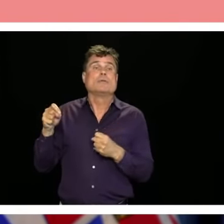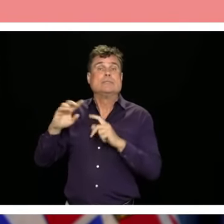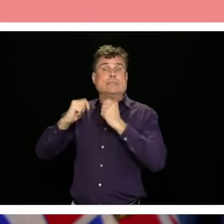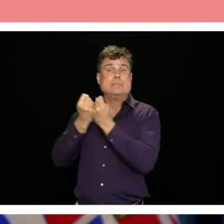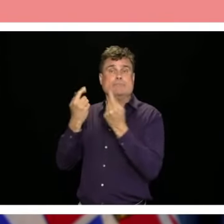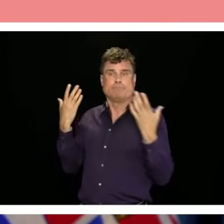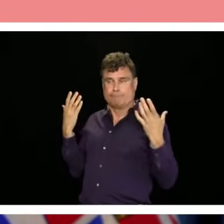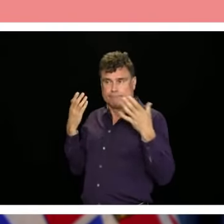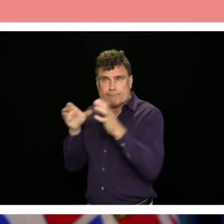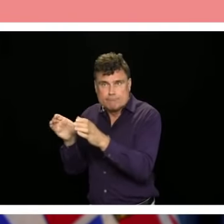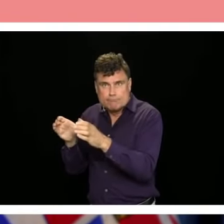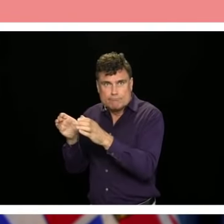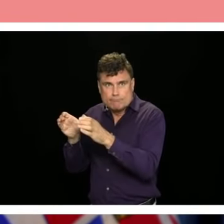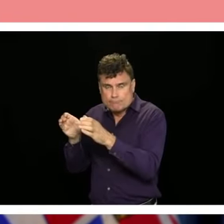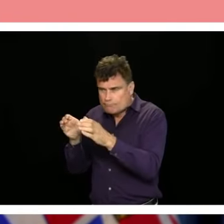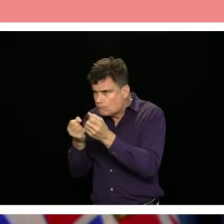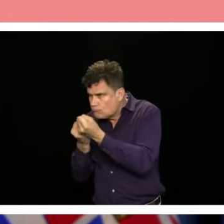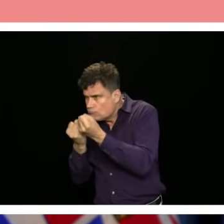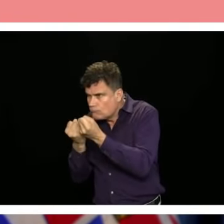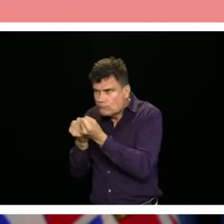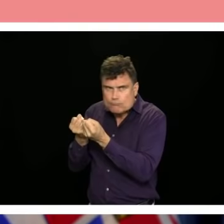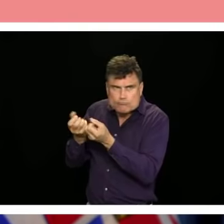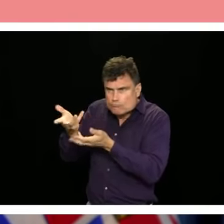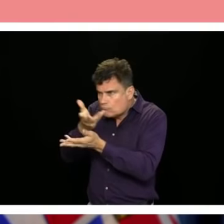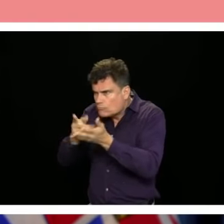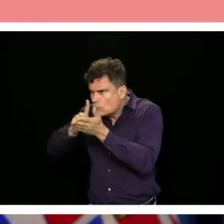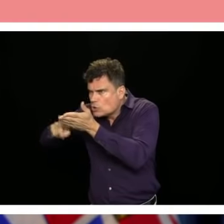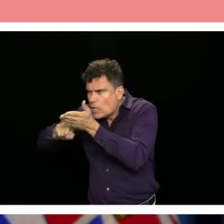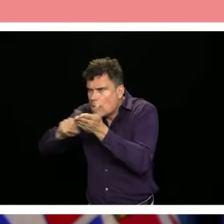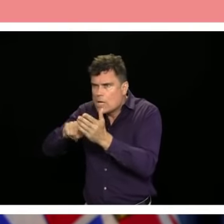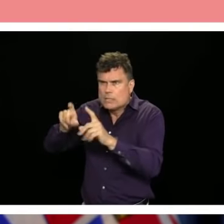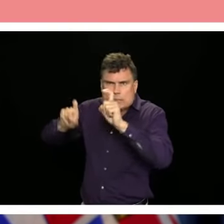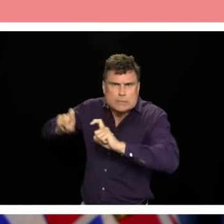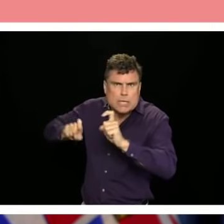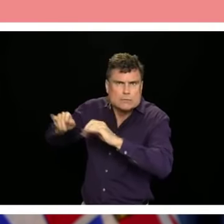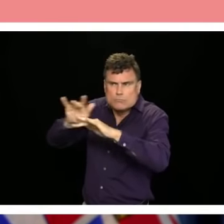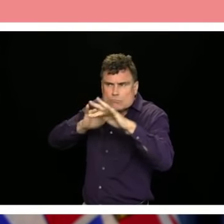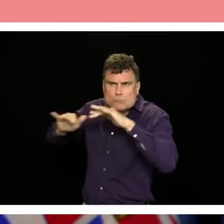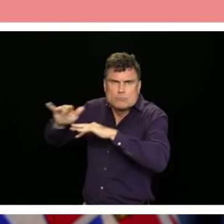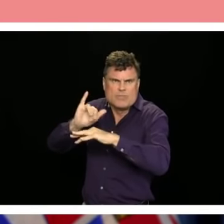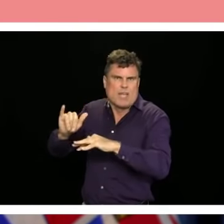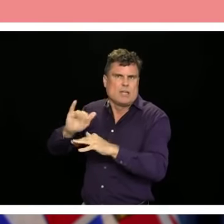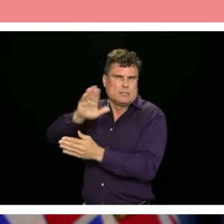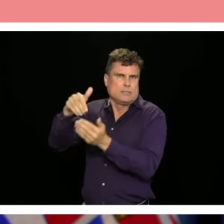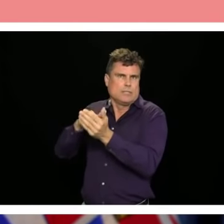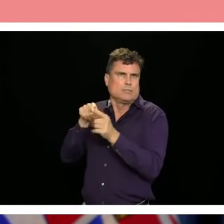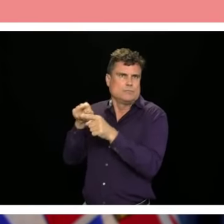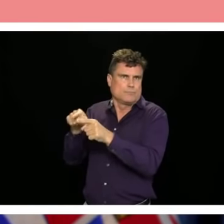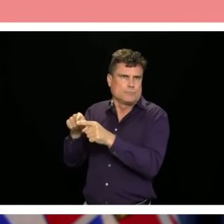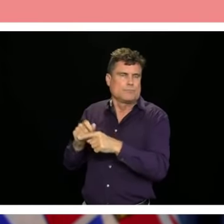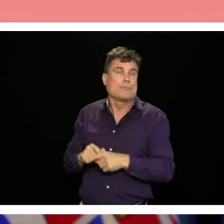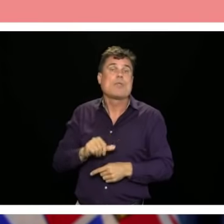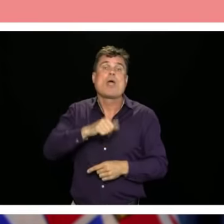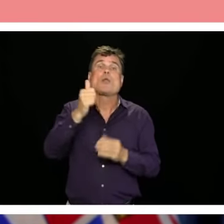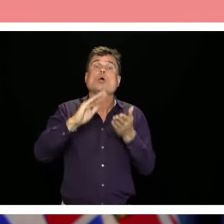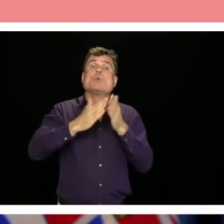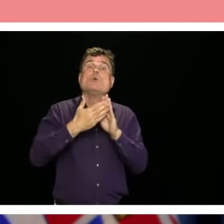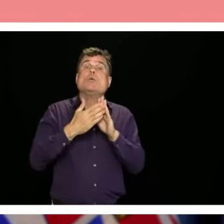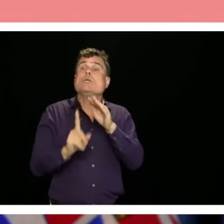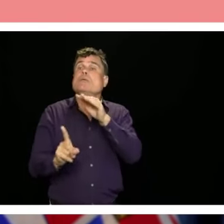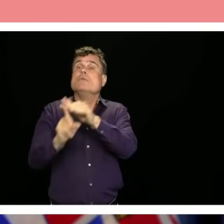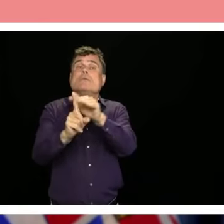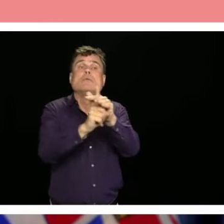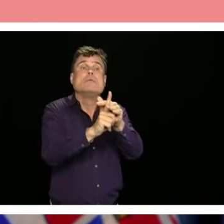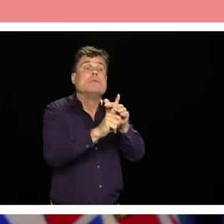investigating and tracing anybody who may have had contact. We also continue to monitor and support at the other community outbreaks that we